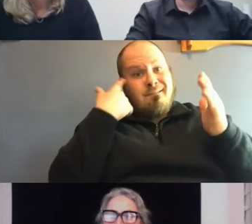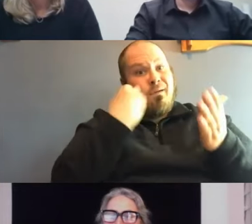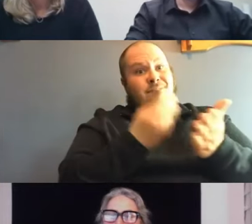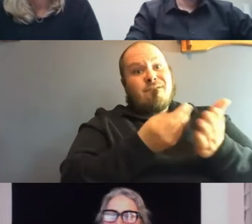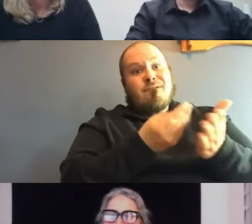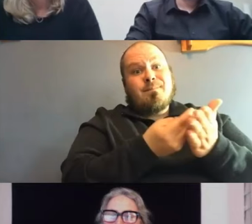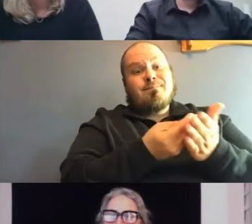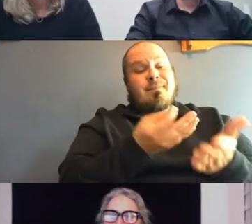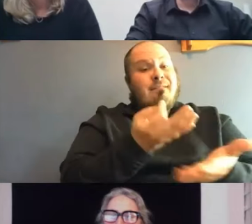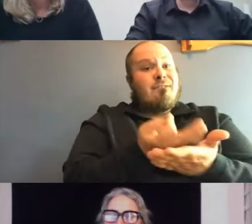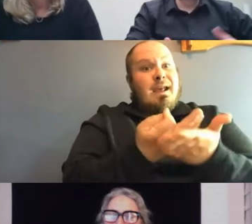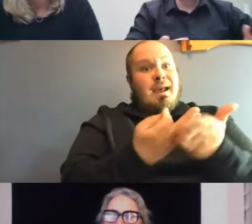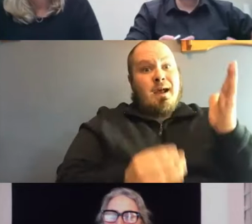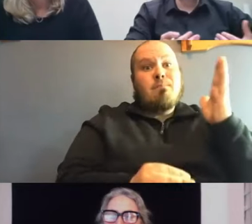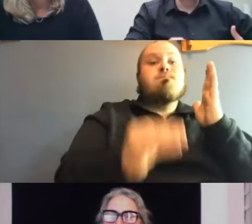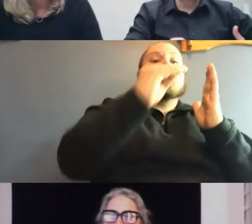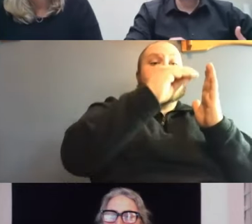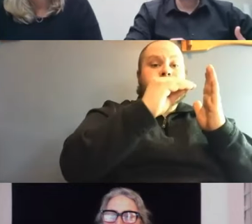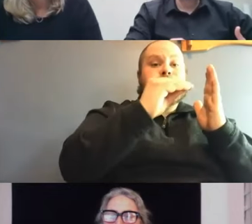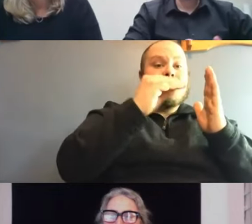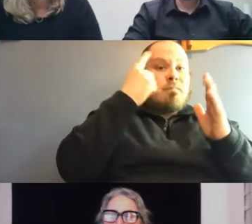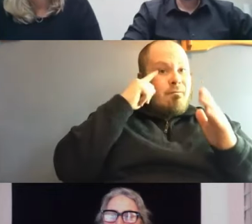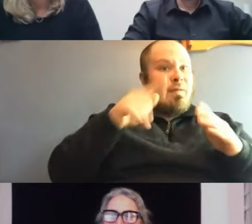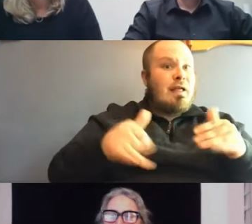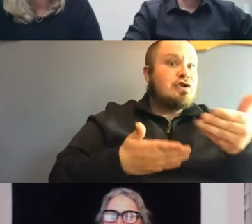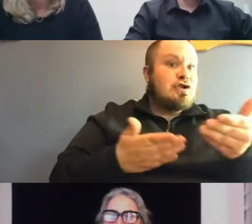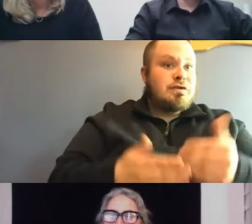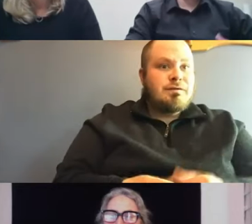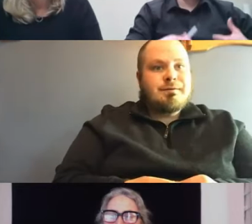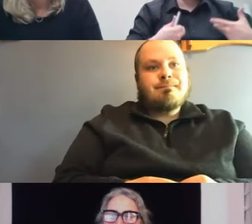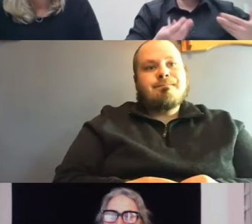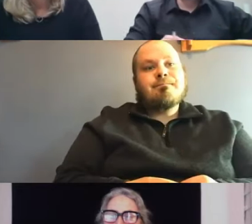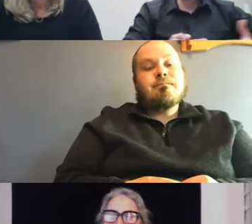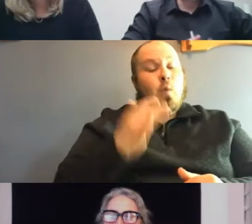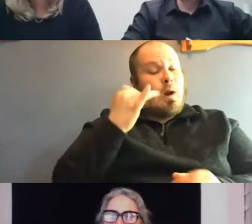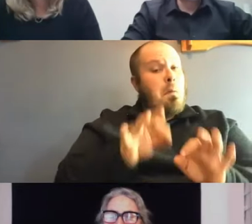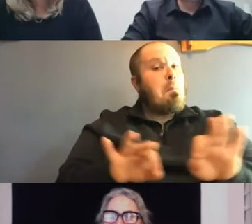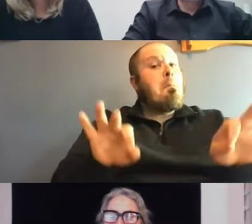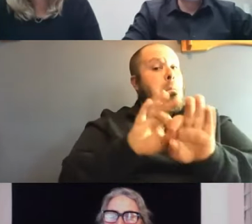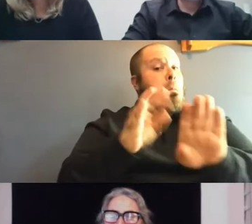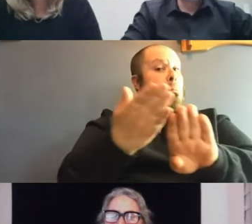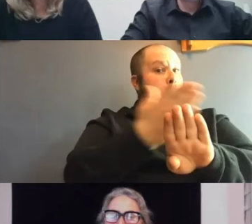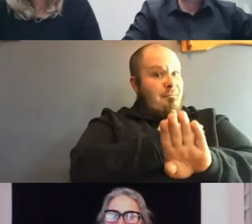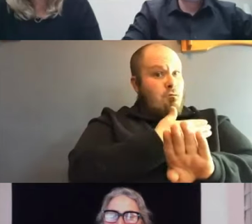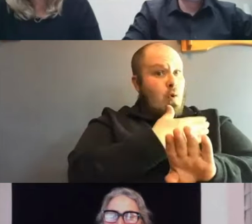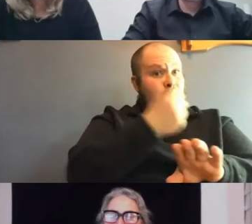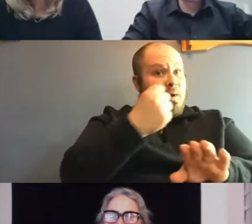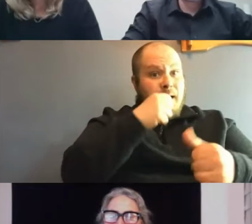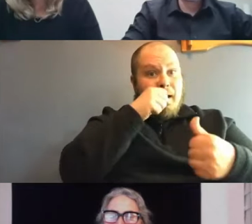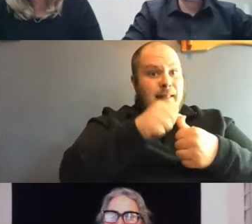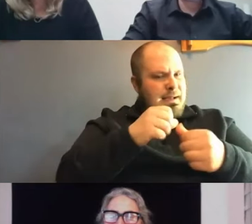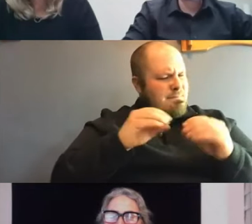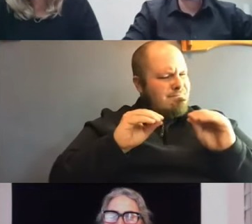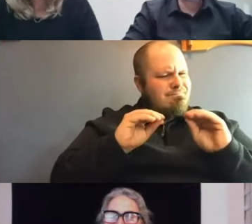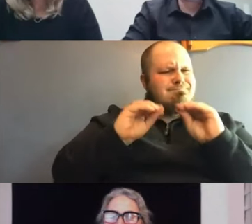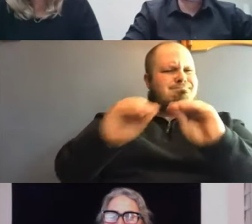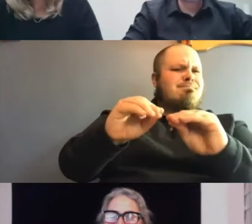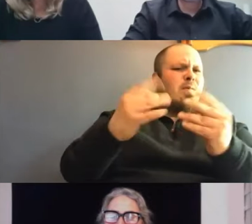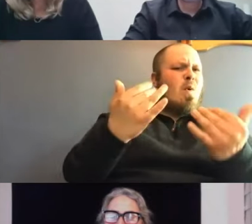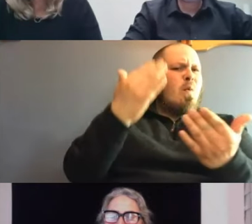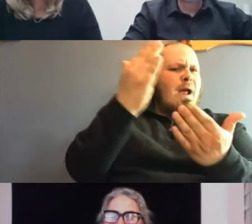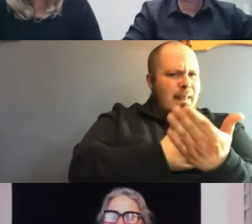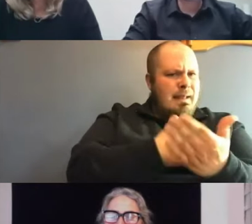important upon getting that eligibility letter to get right on those wait lists and have your case manager start.